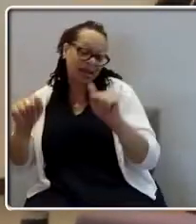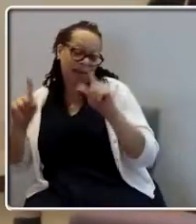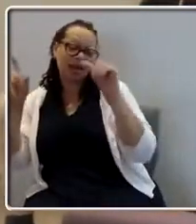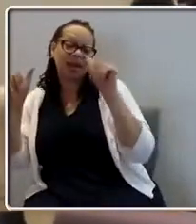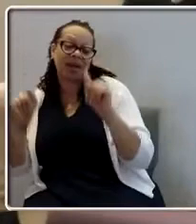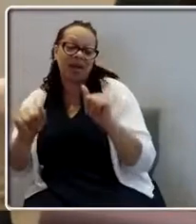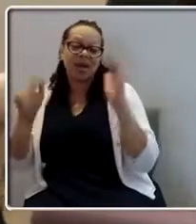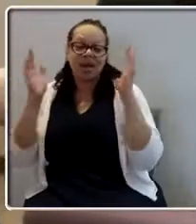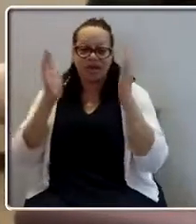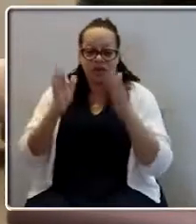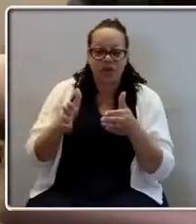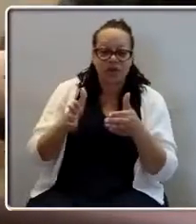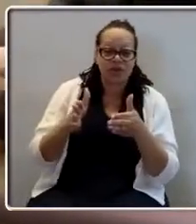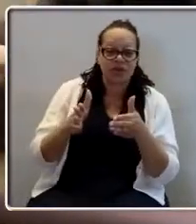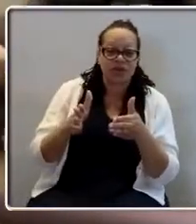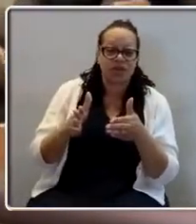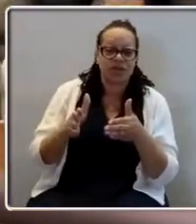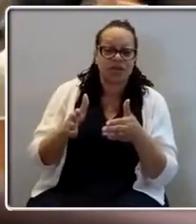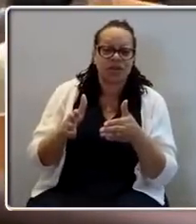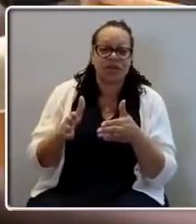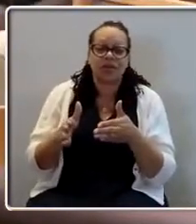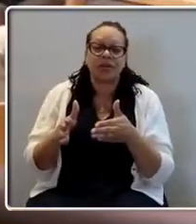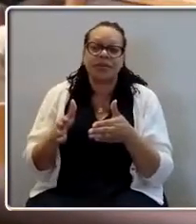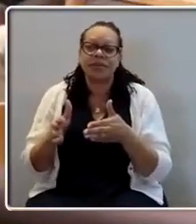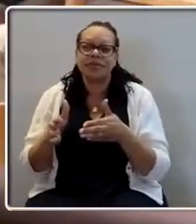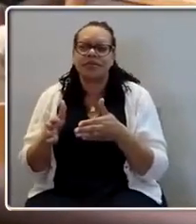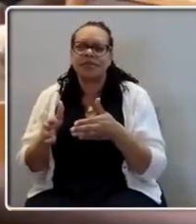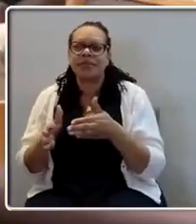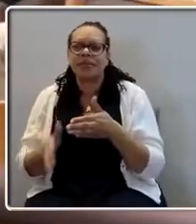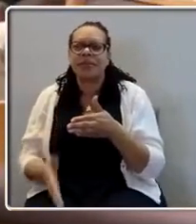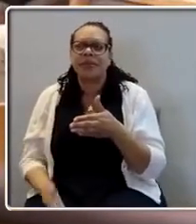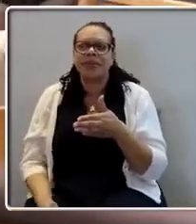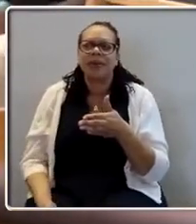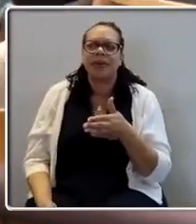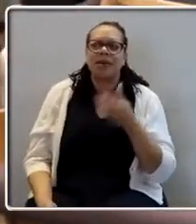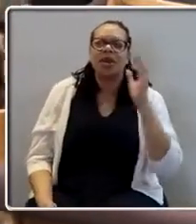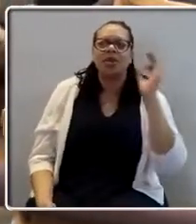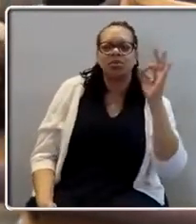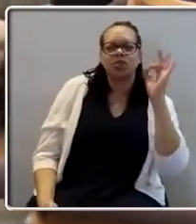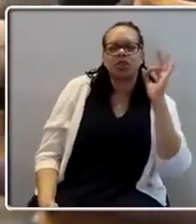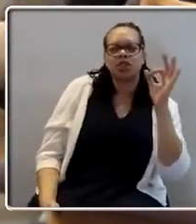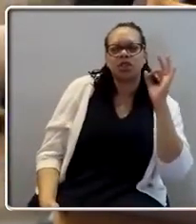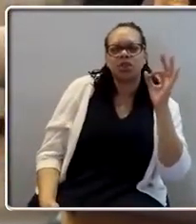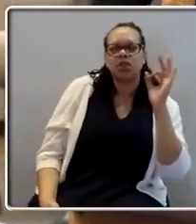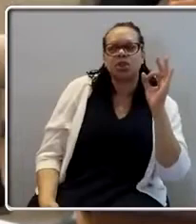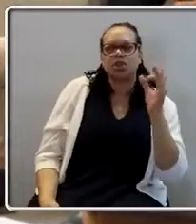When you can't find a preacher, you gotta preach to yourself and say, la la la la la la la la la.